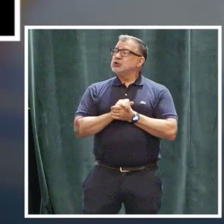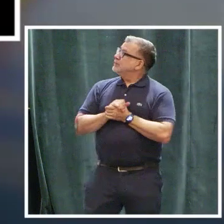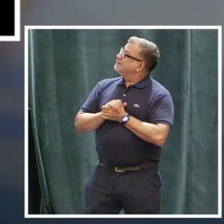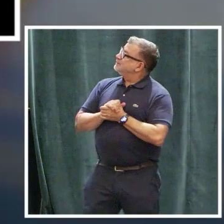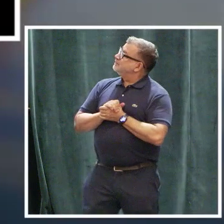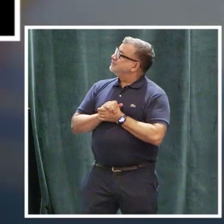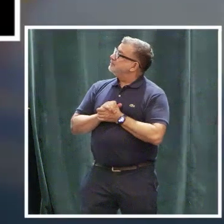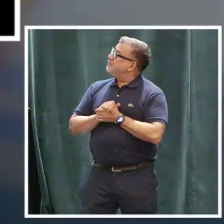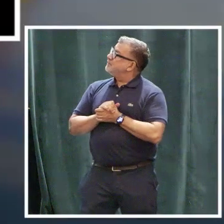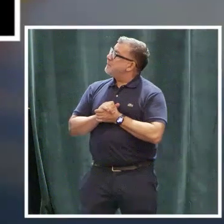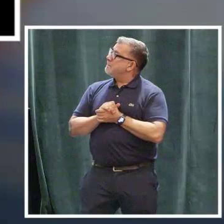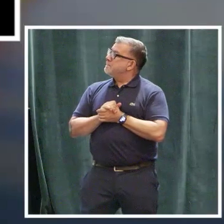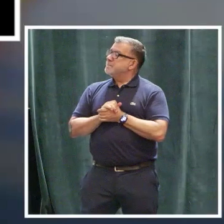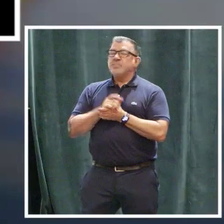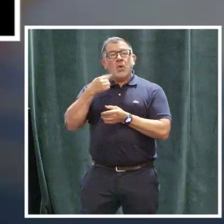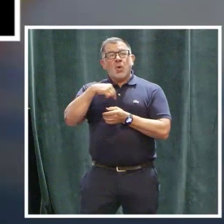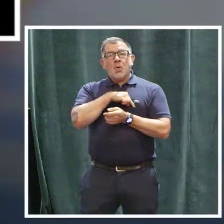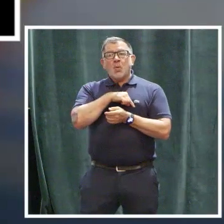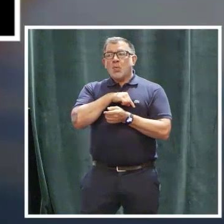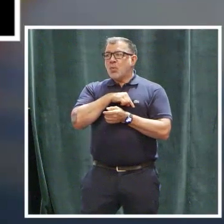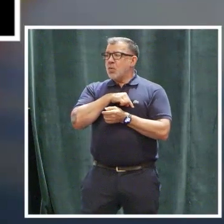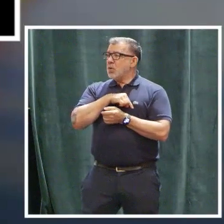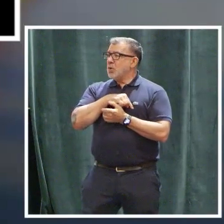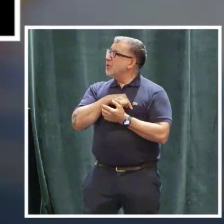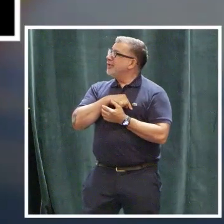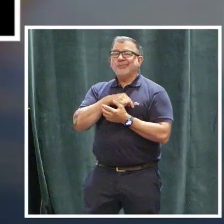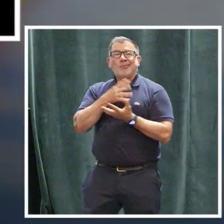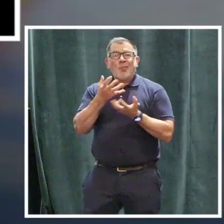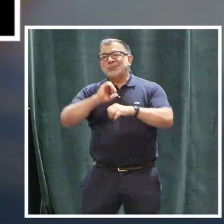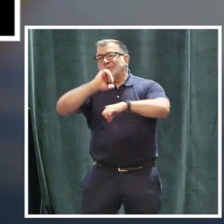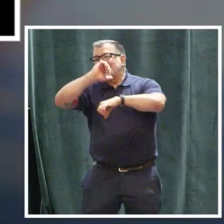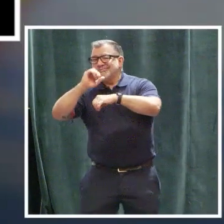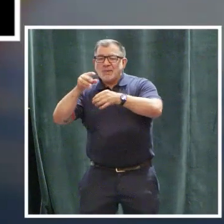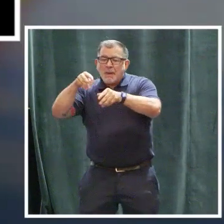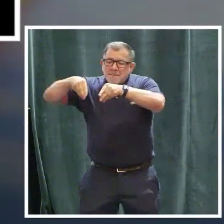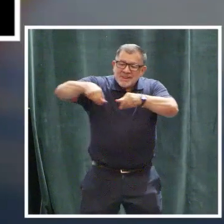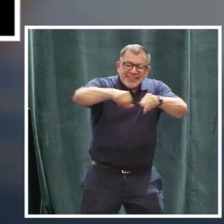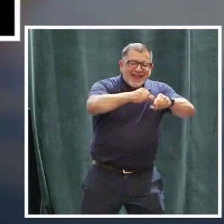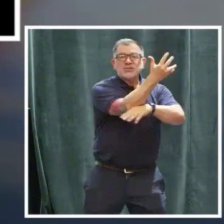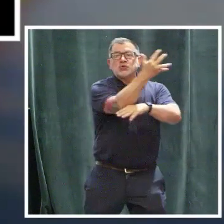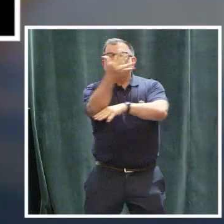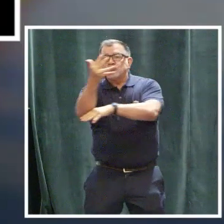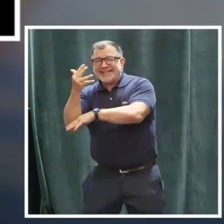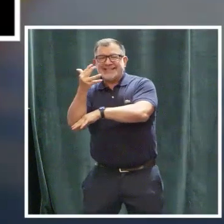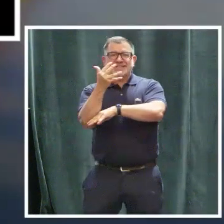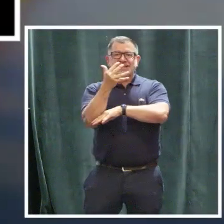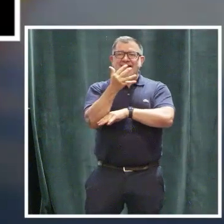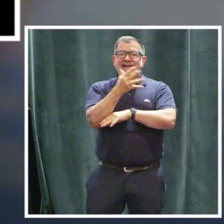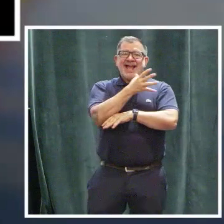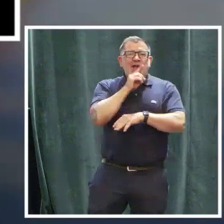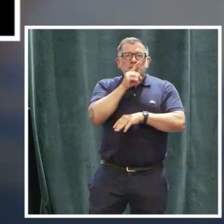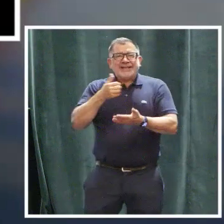here. And we are looking at opportunities and plan for some significant addition